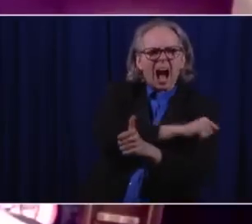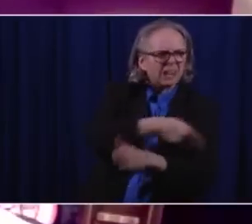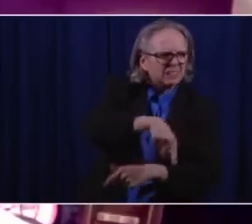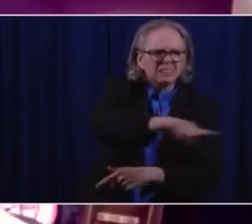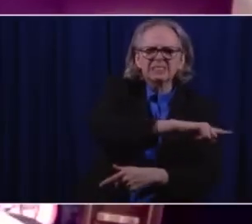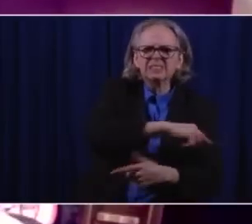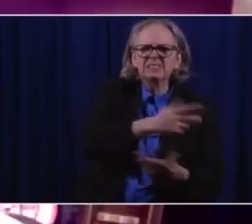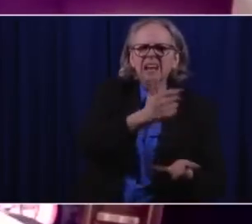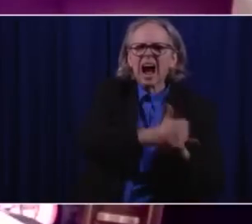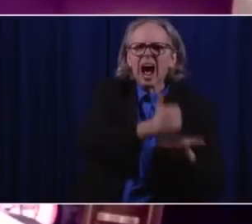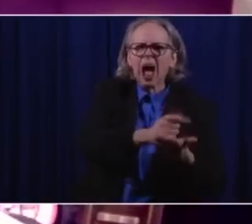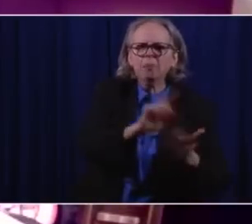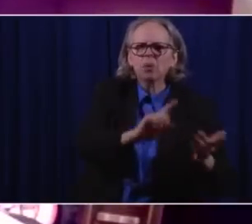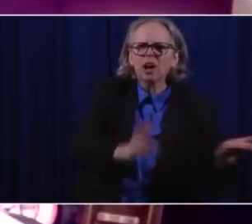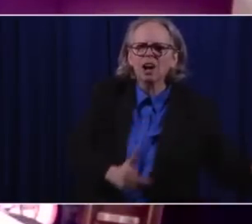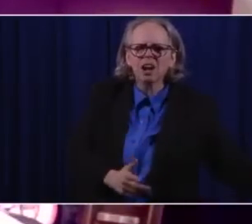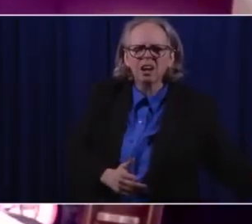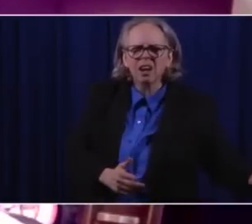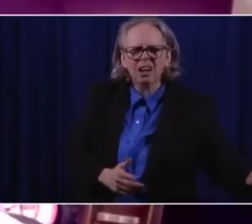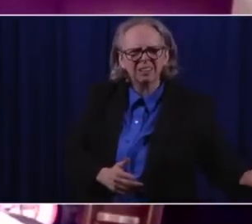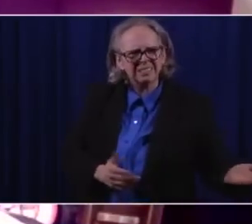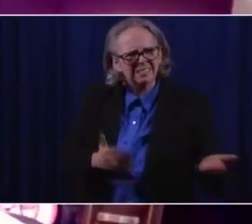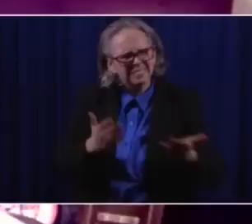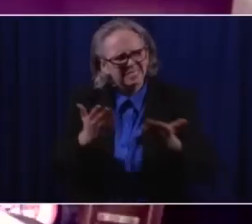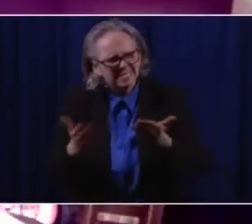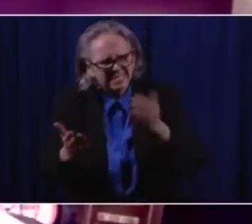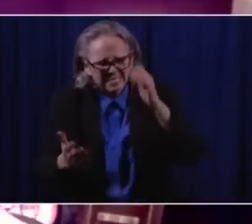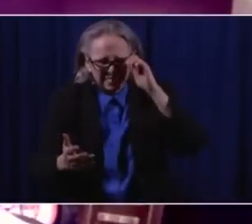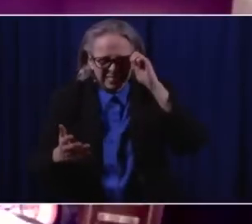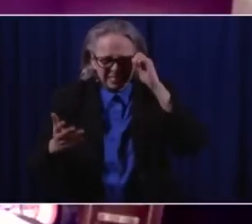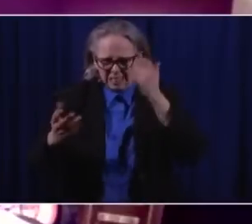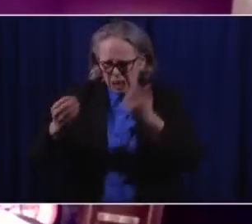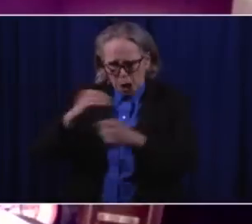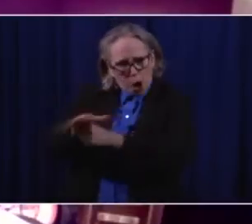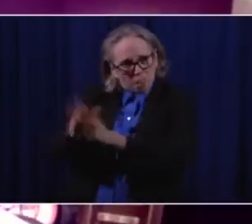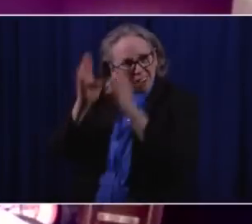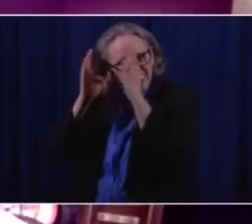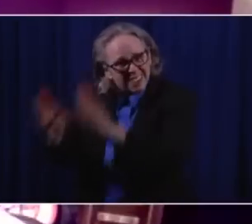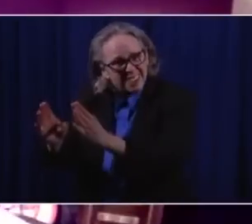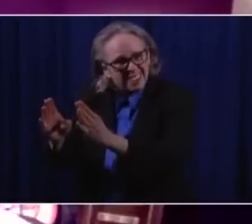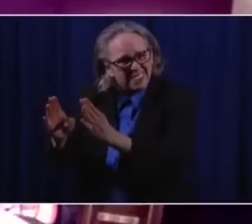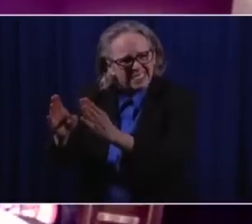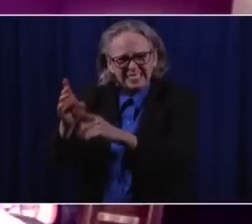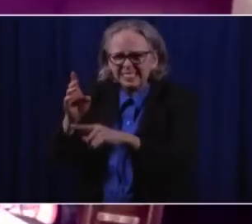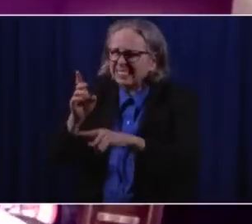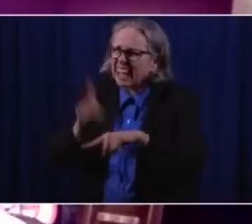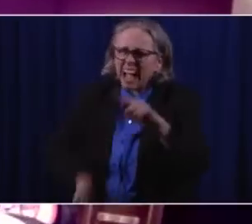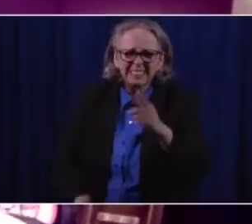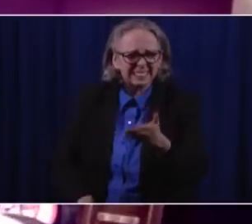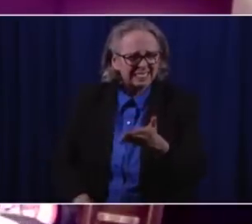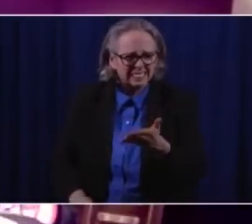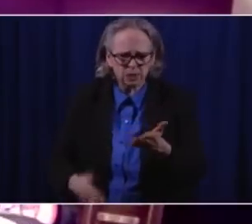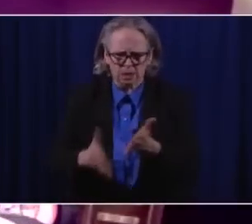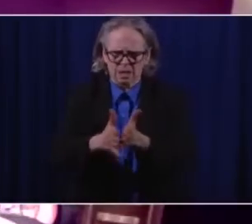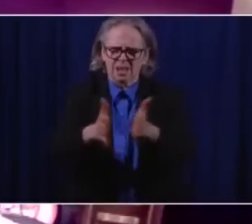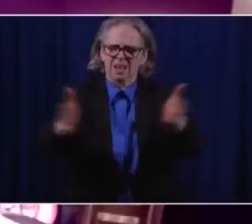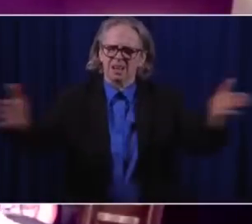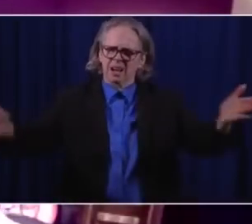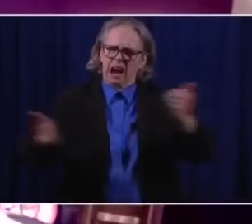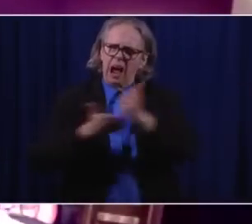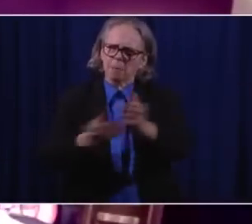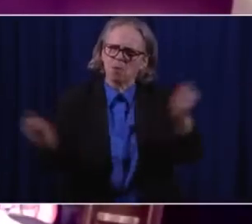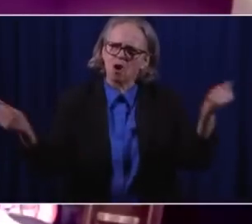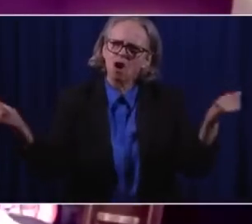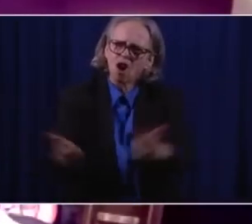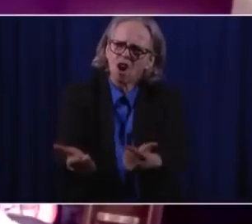communities. It is everyone who gets impacted by this kind of thing. And so we need to focus on those things. One of the things I'd also share with you is I